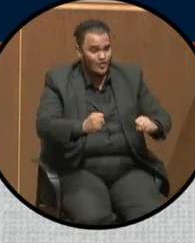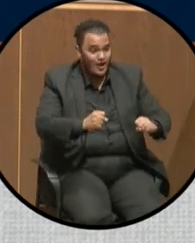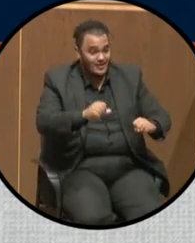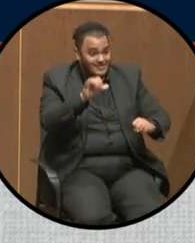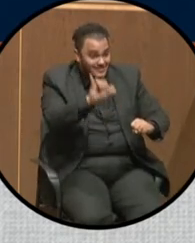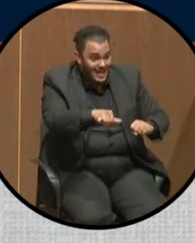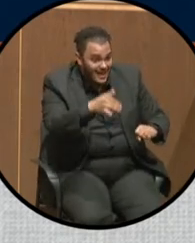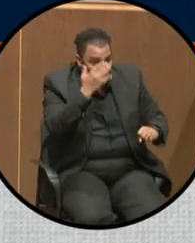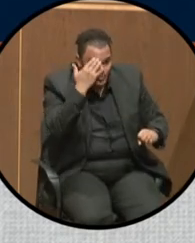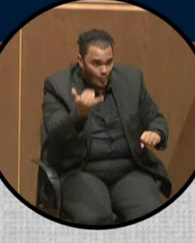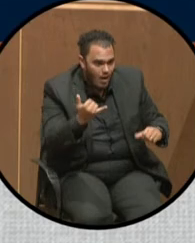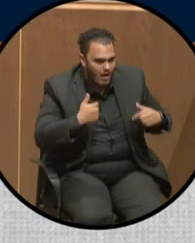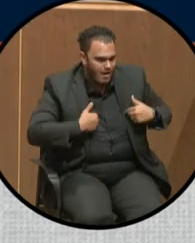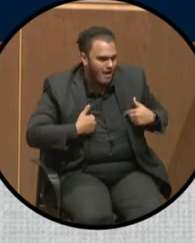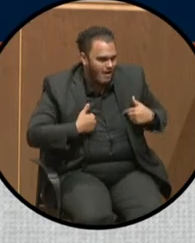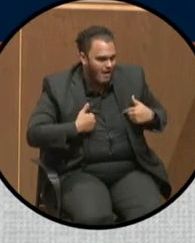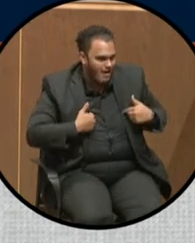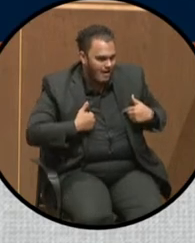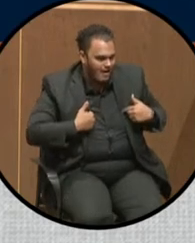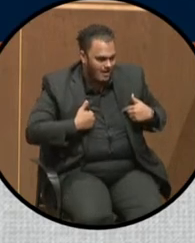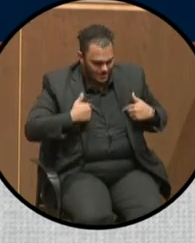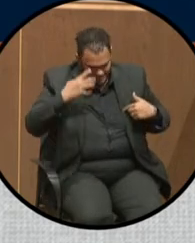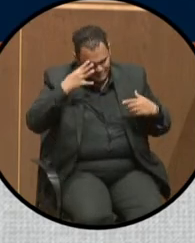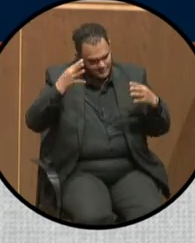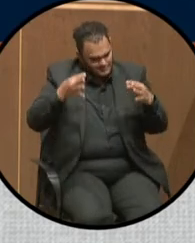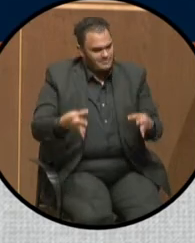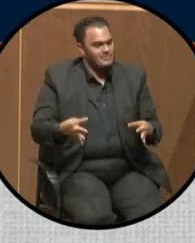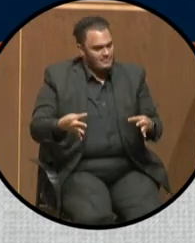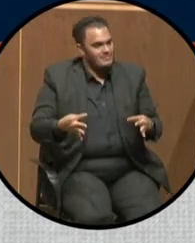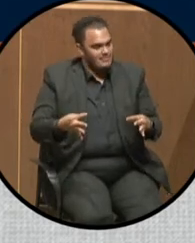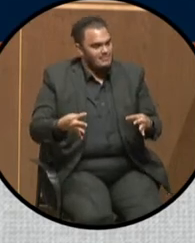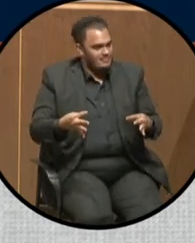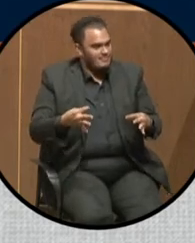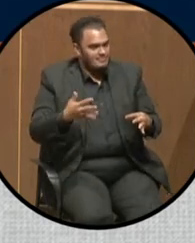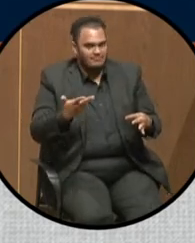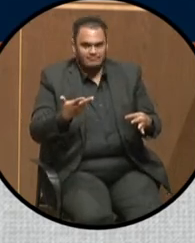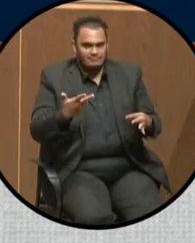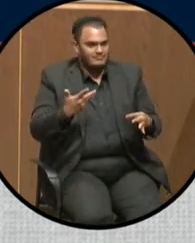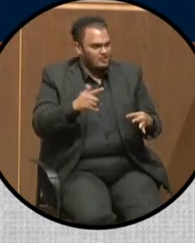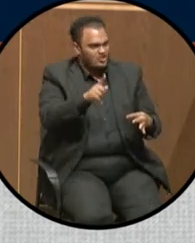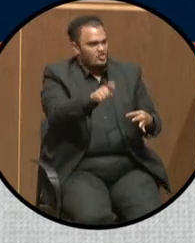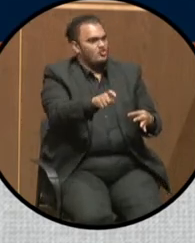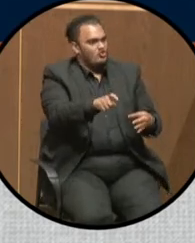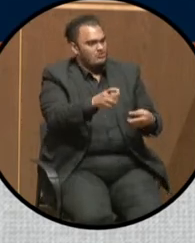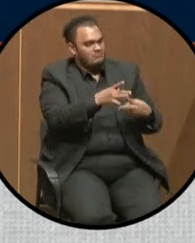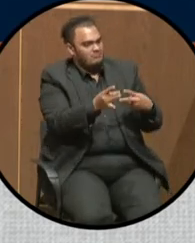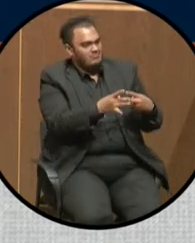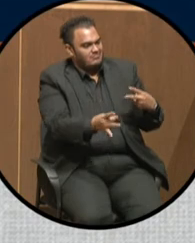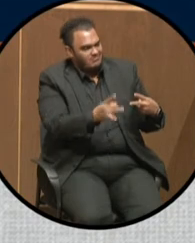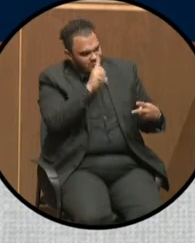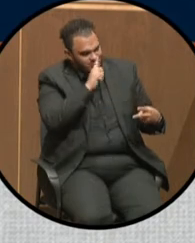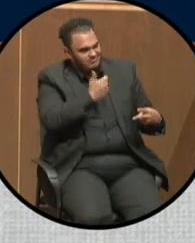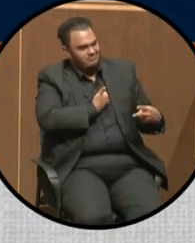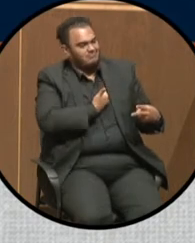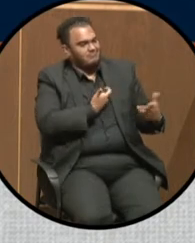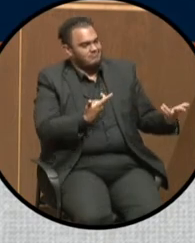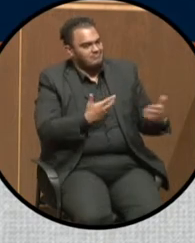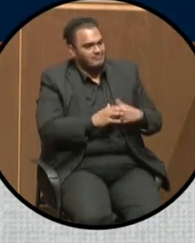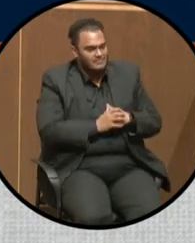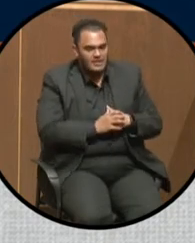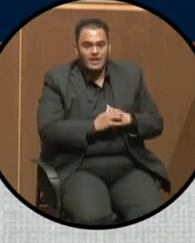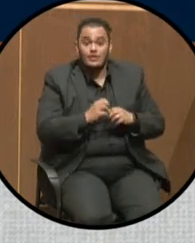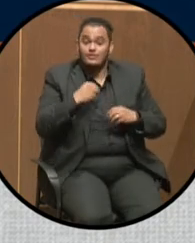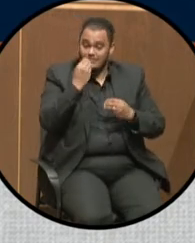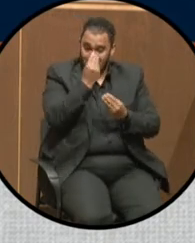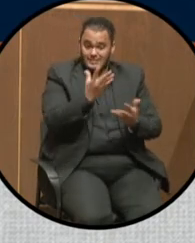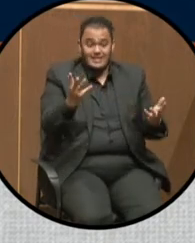why I choose, I believe that masks should be optional. You know, when you tell people that the recovery